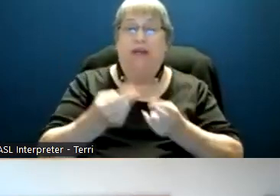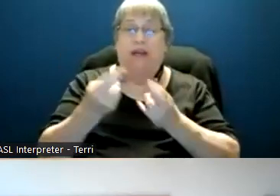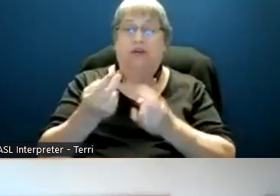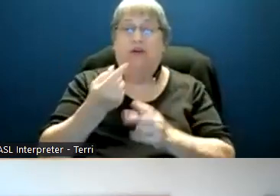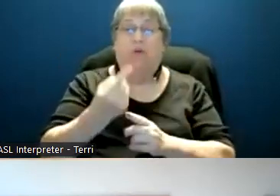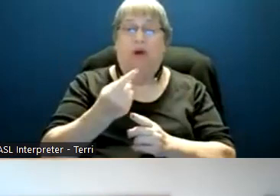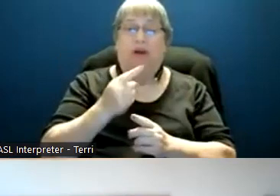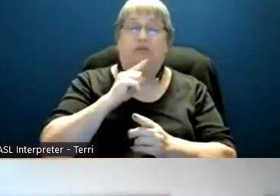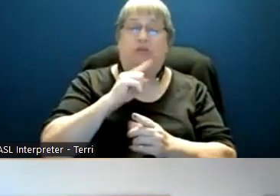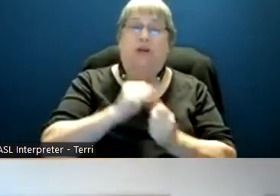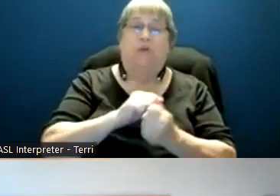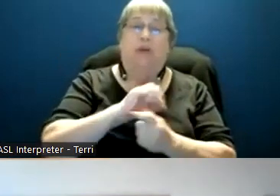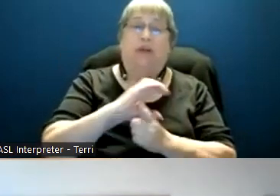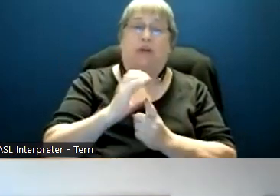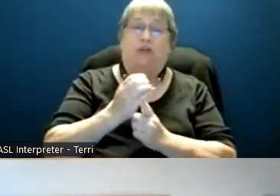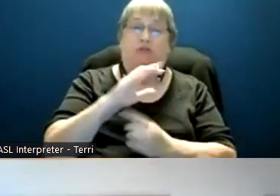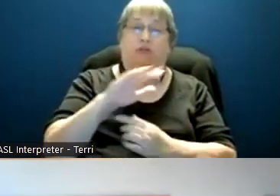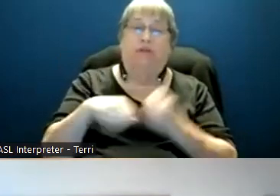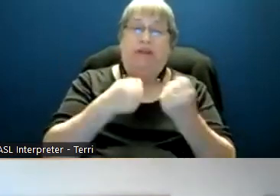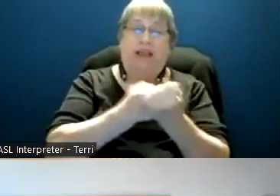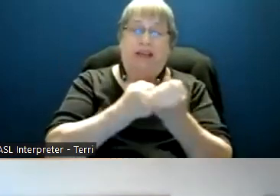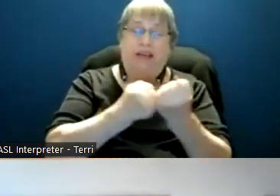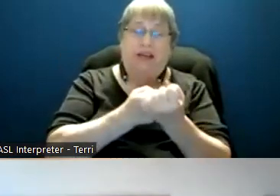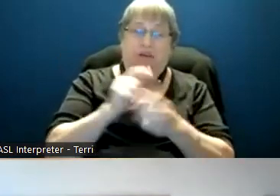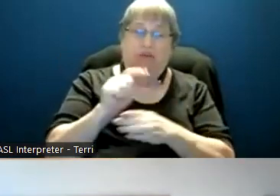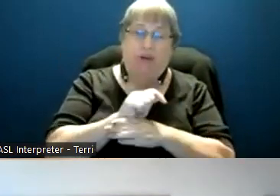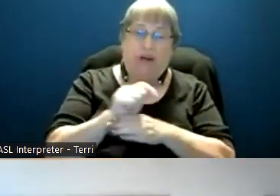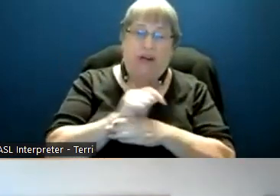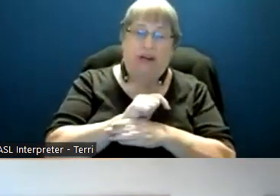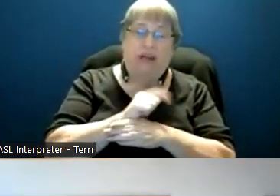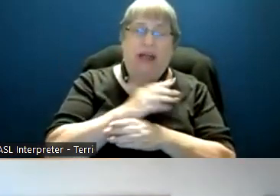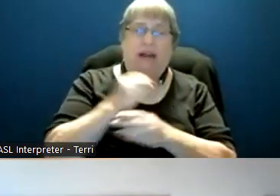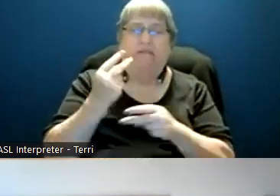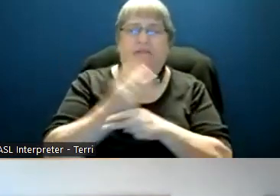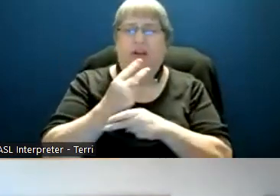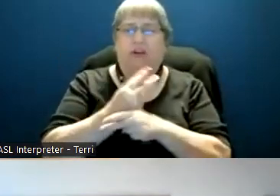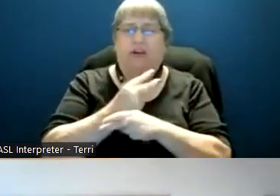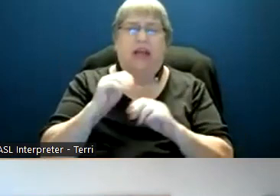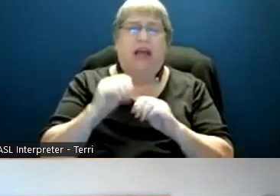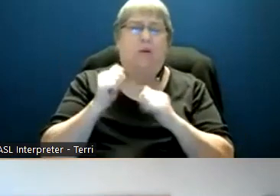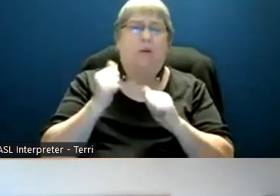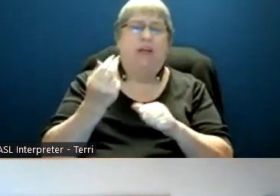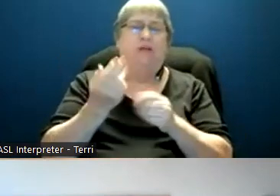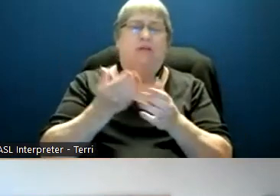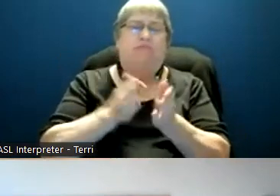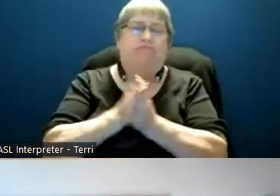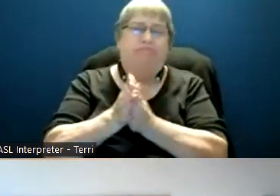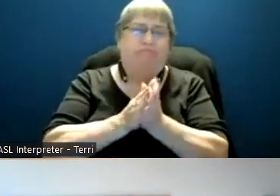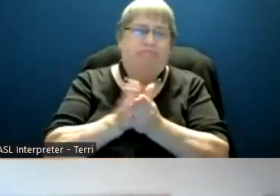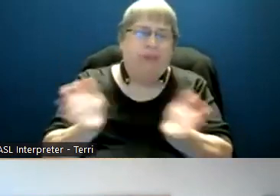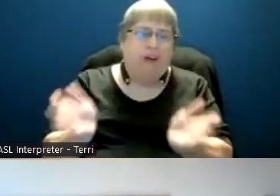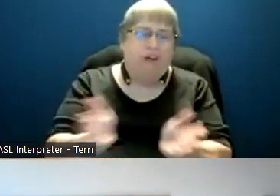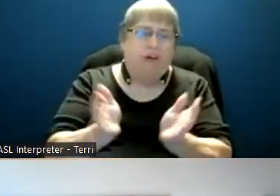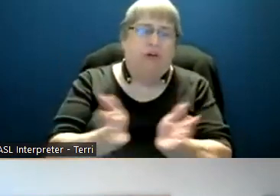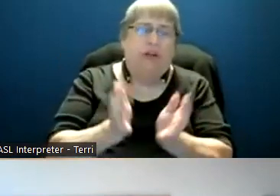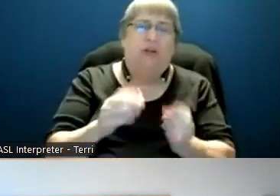cultural validation training, and especially figuring out a way to either incentivize providers